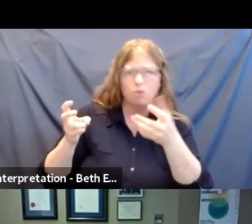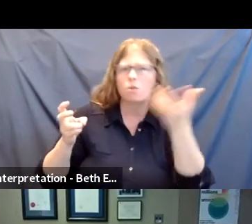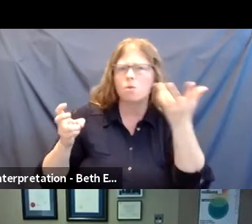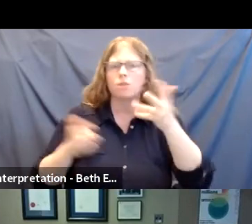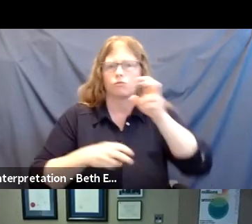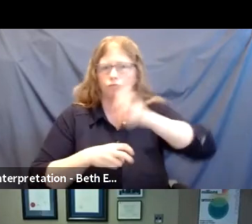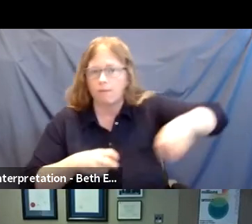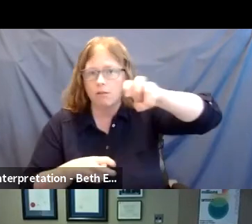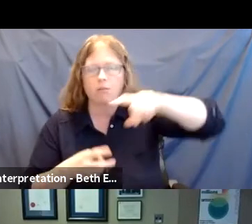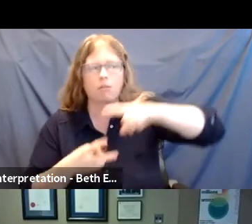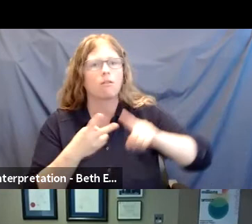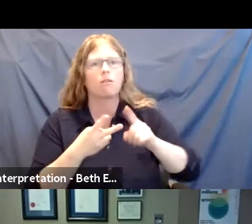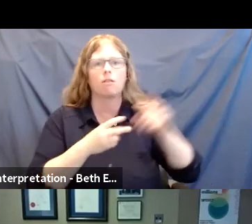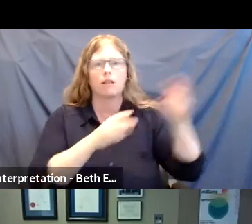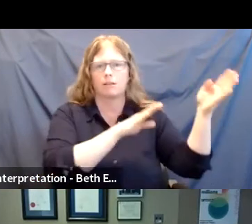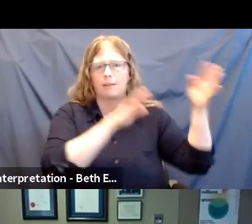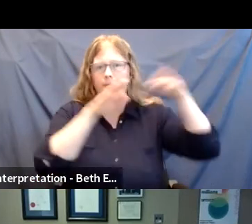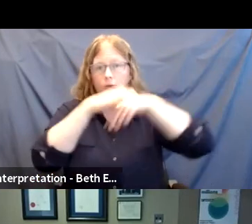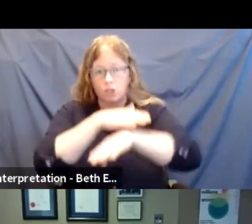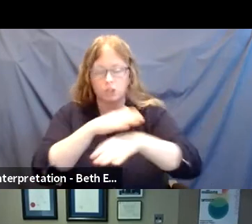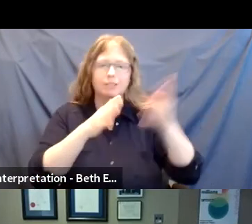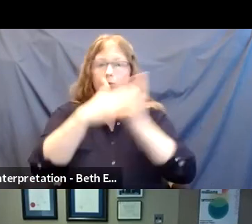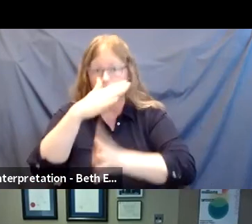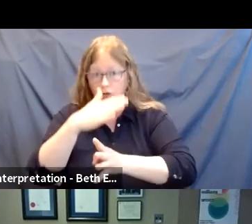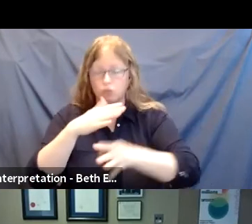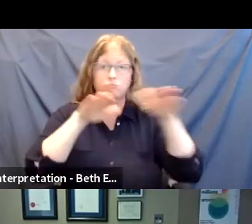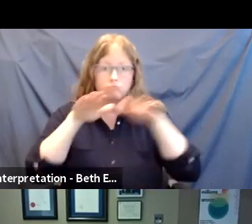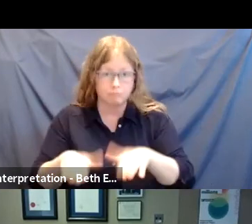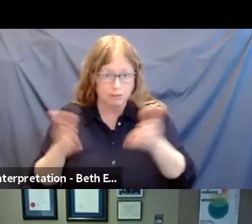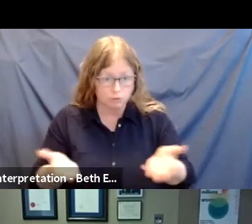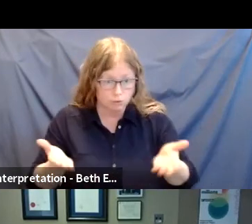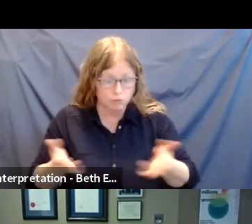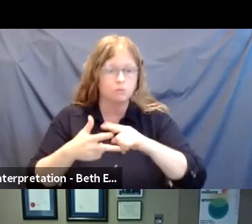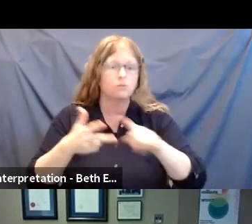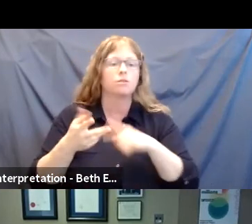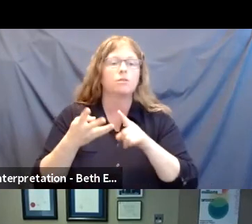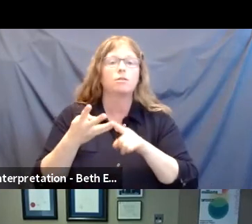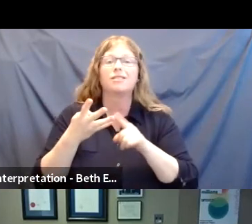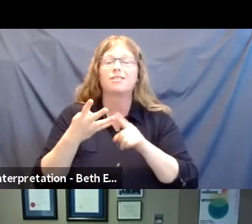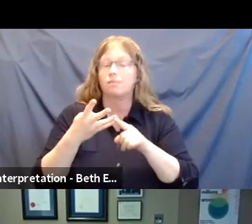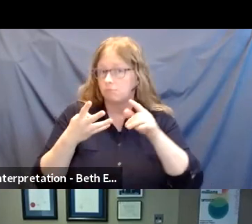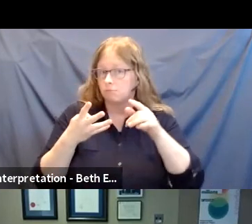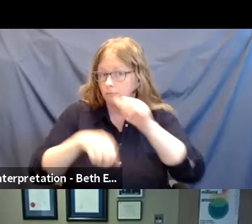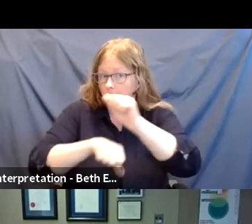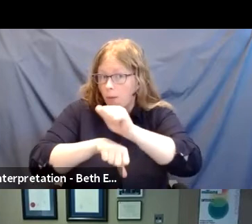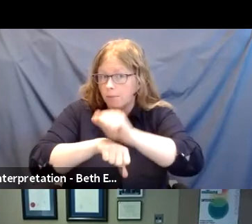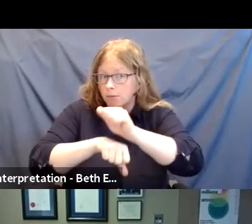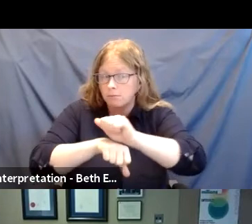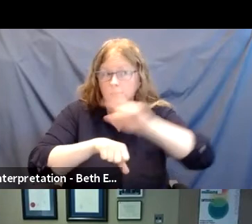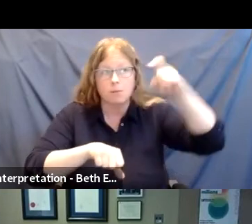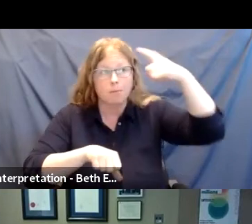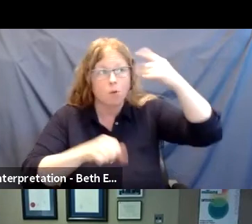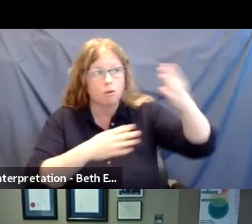travel and vaccines, understand some of the legal issues related to employment, which are coming out more and